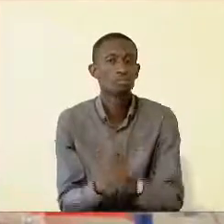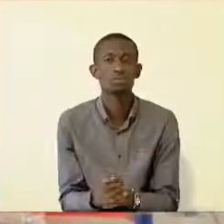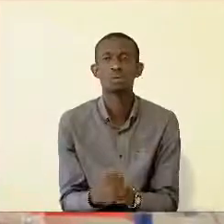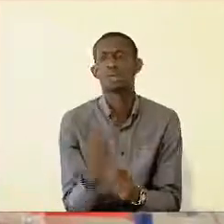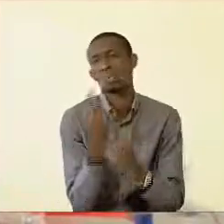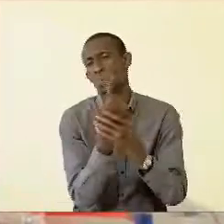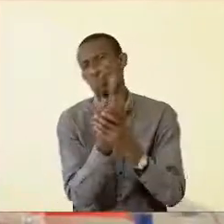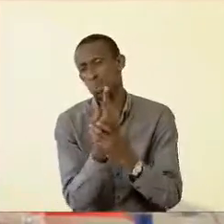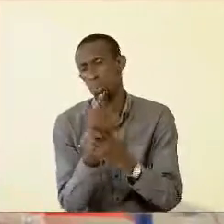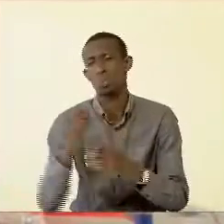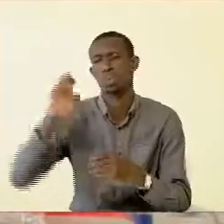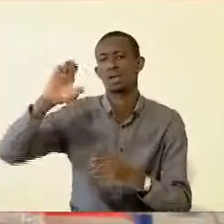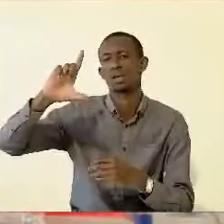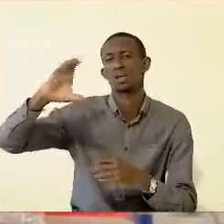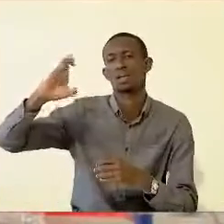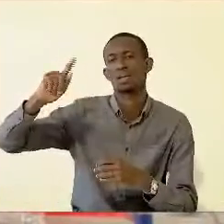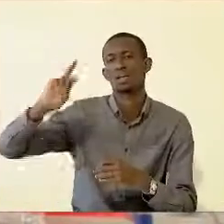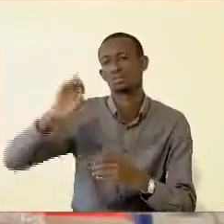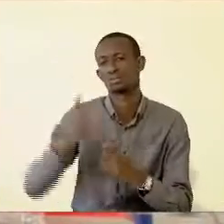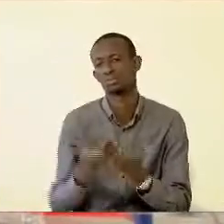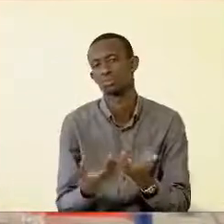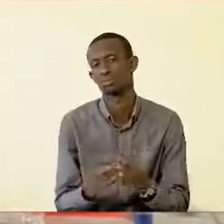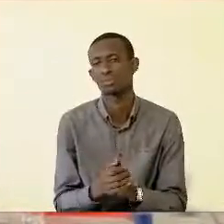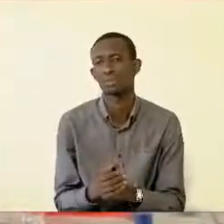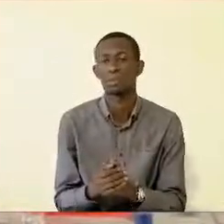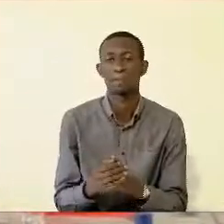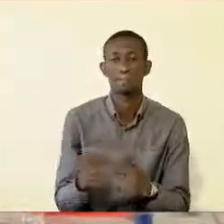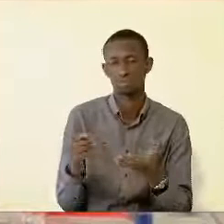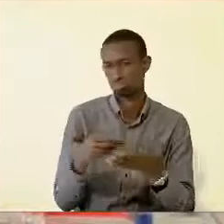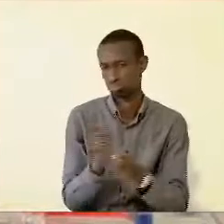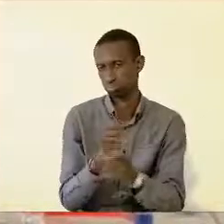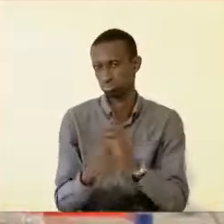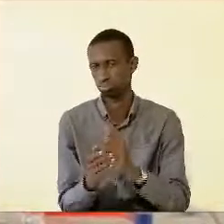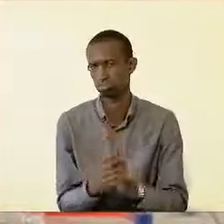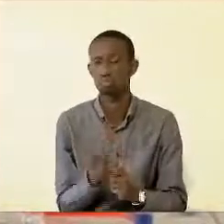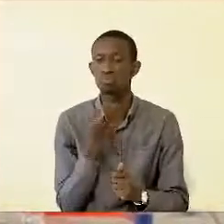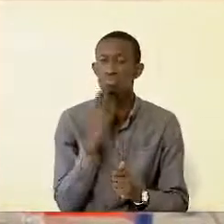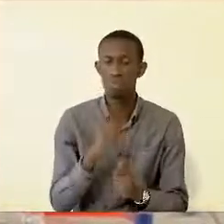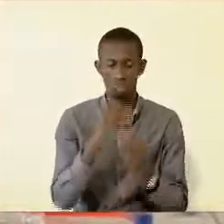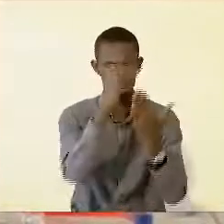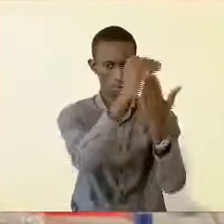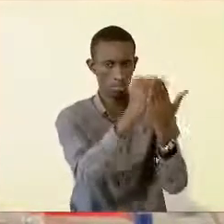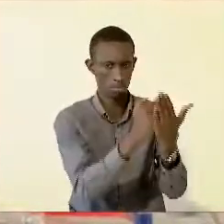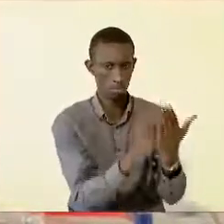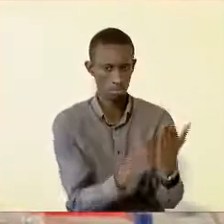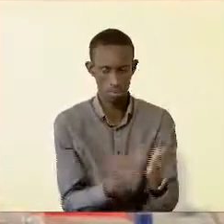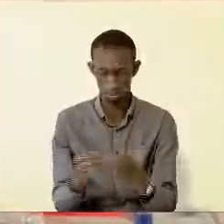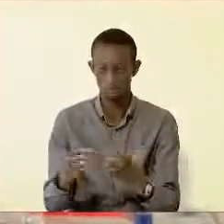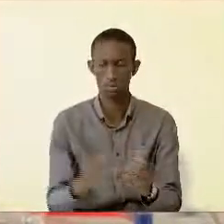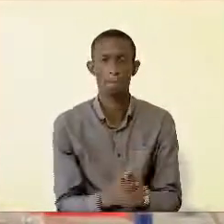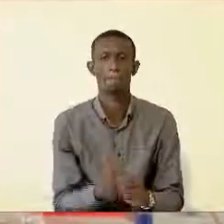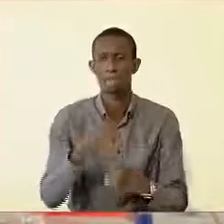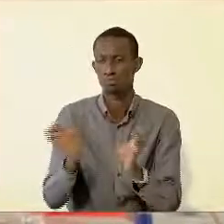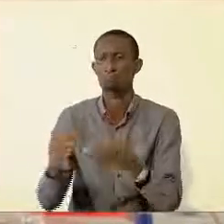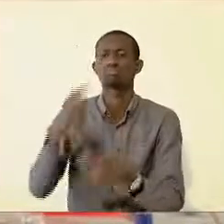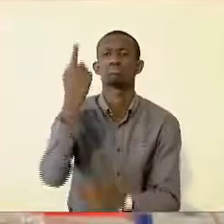single electron in their valence shell, their outermost shell, then we have to classify them in group